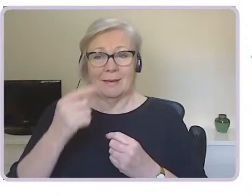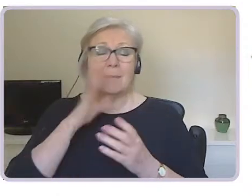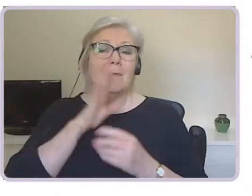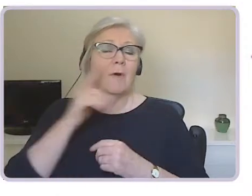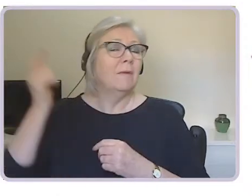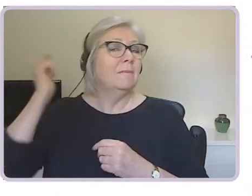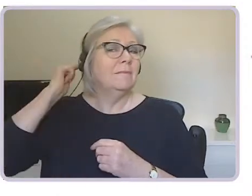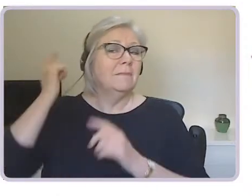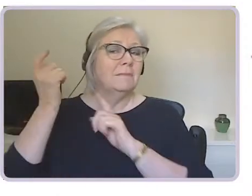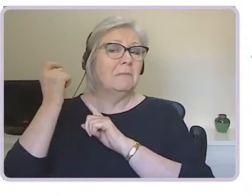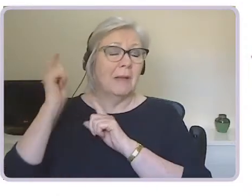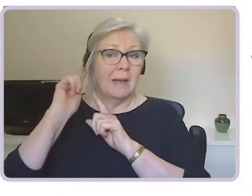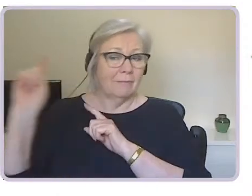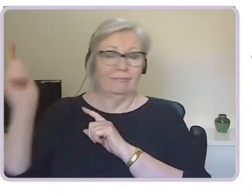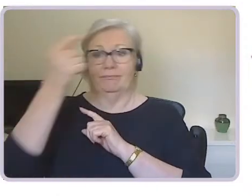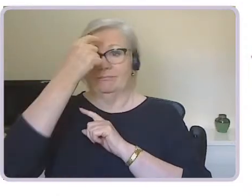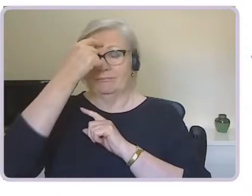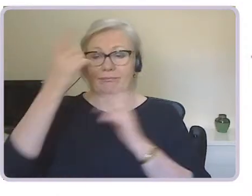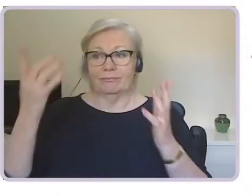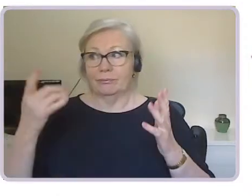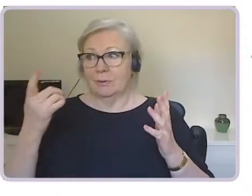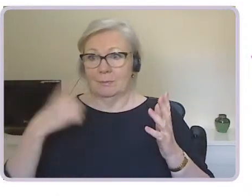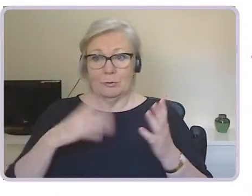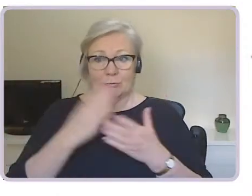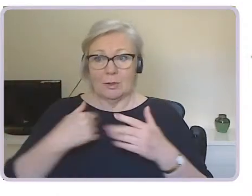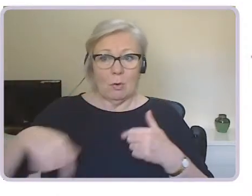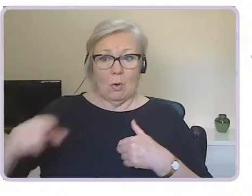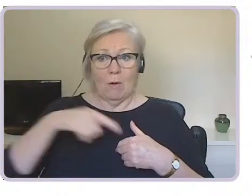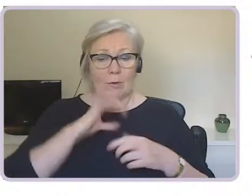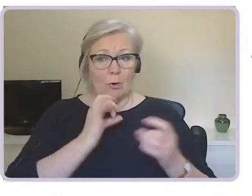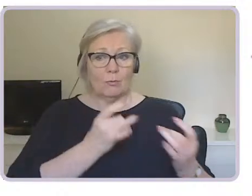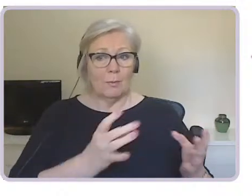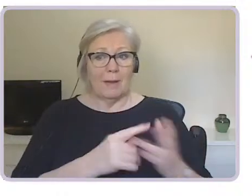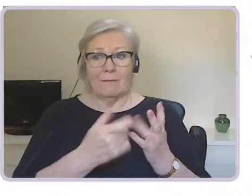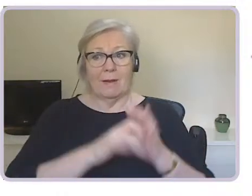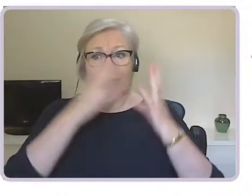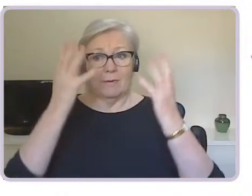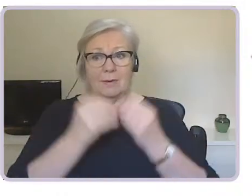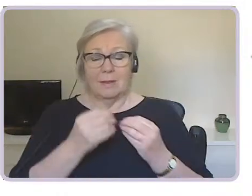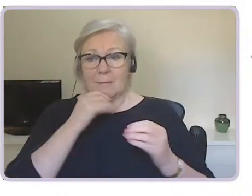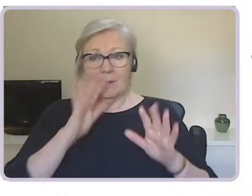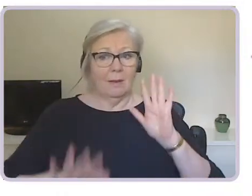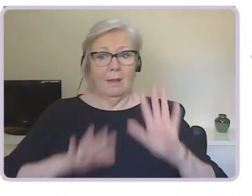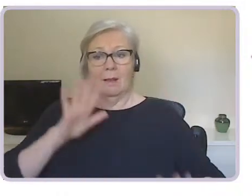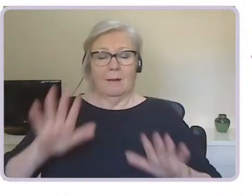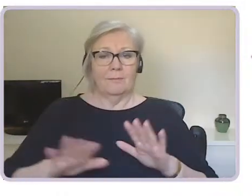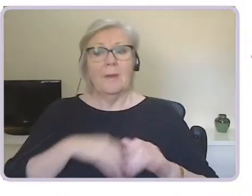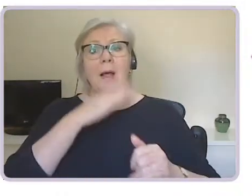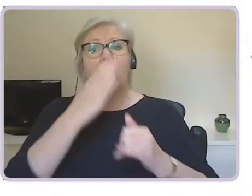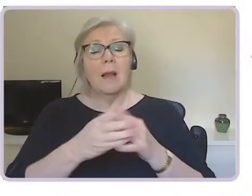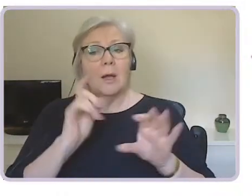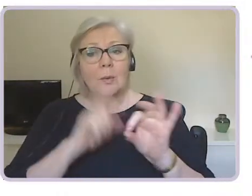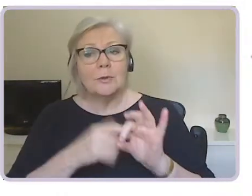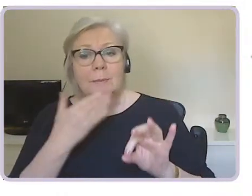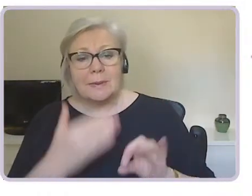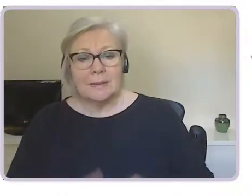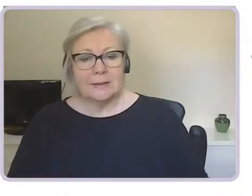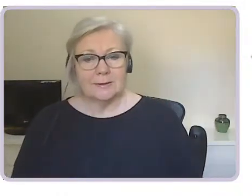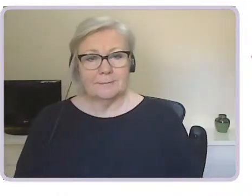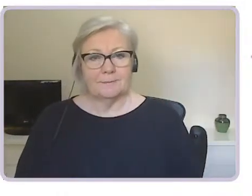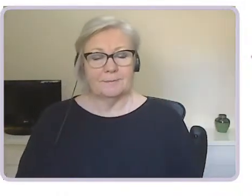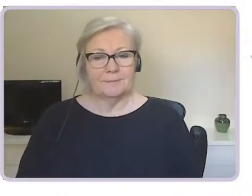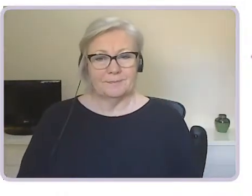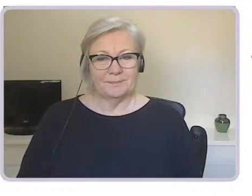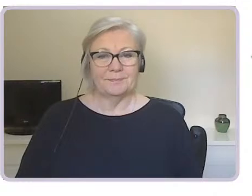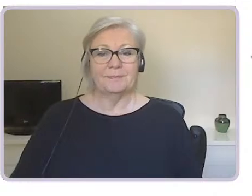anyway, considering how unprepared we all were for this. Can I have the last question, please? Should disaster planning